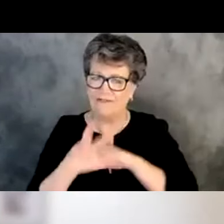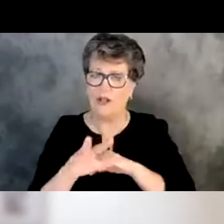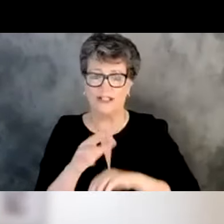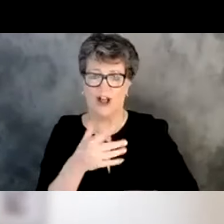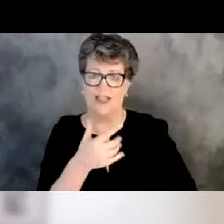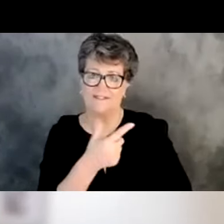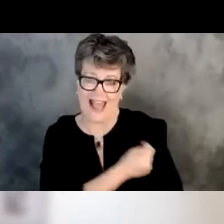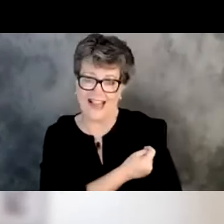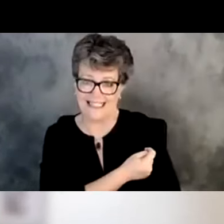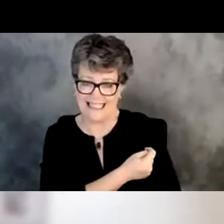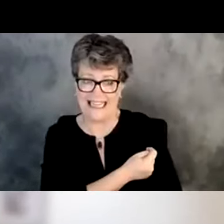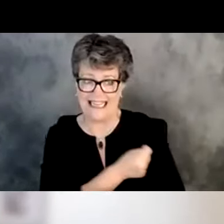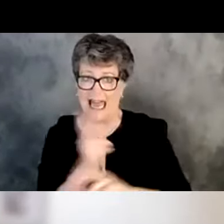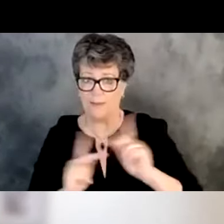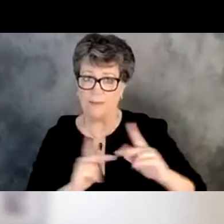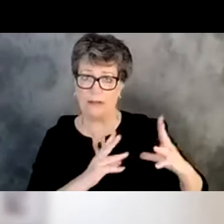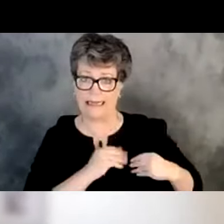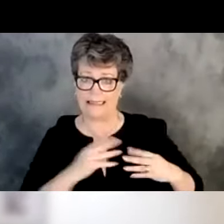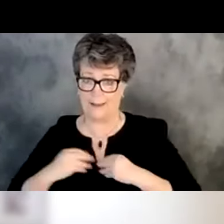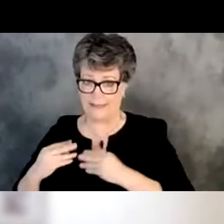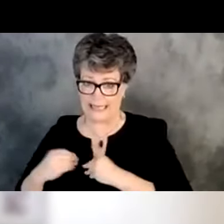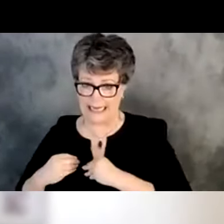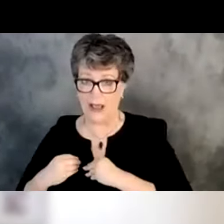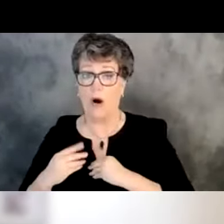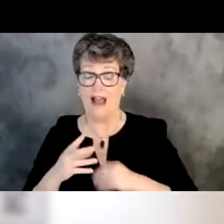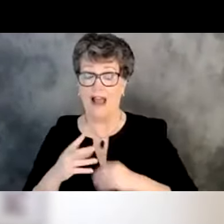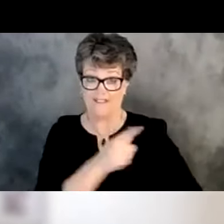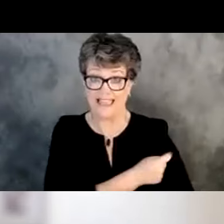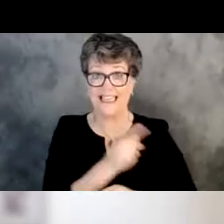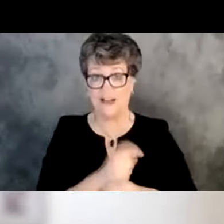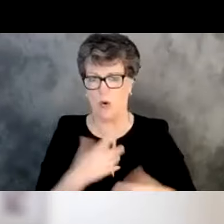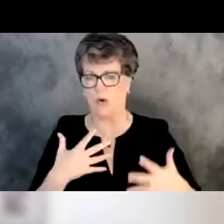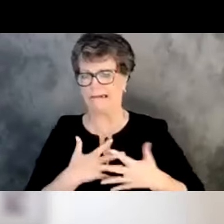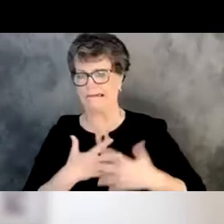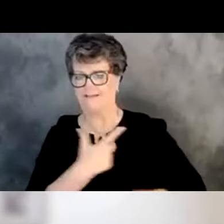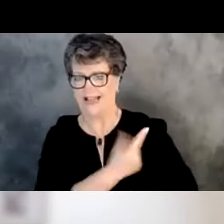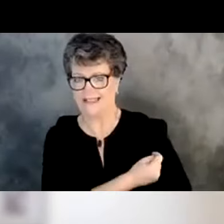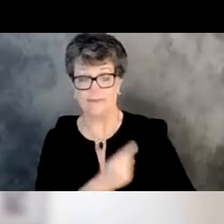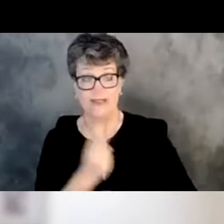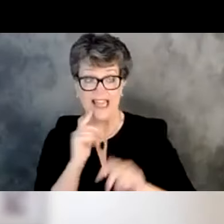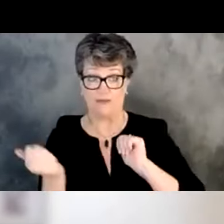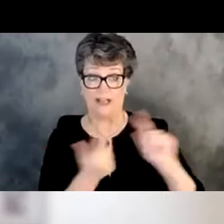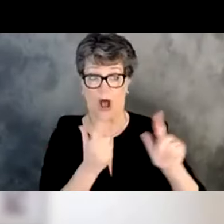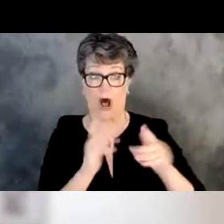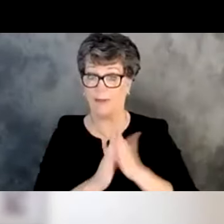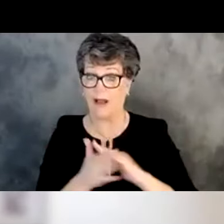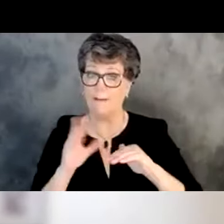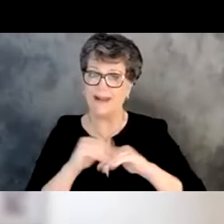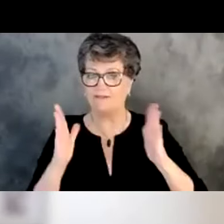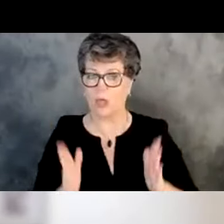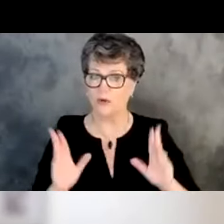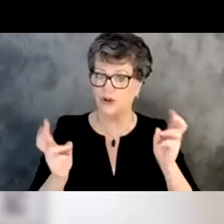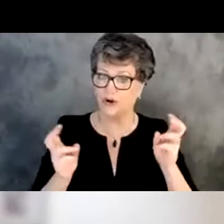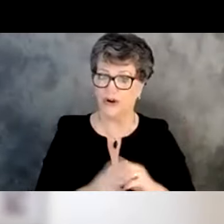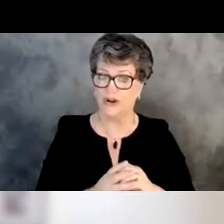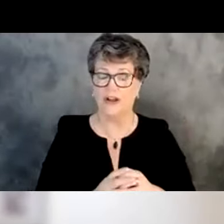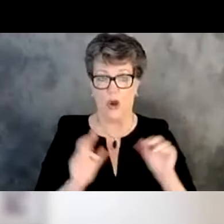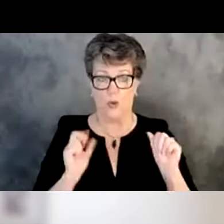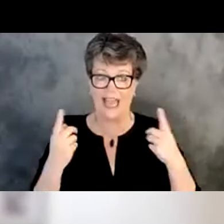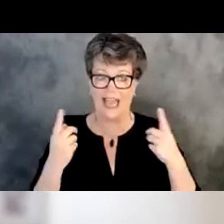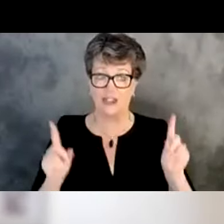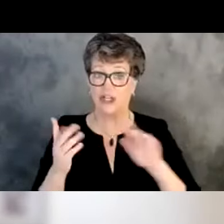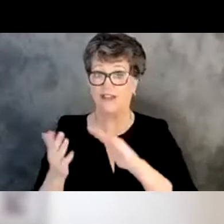vaccine acceptance or hesitancy. If we all become influencers, we can achieve